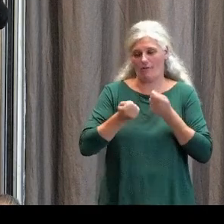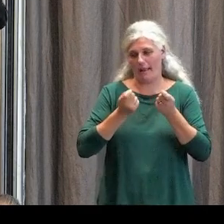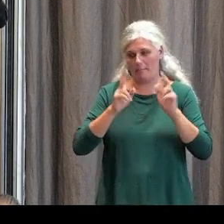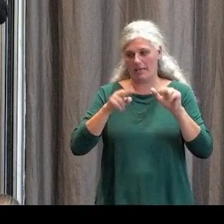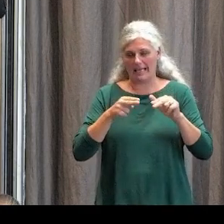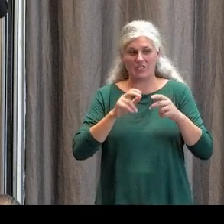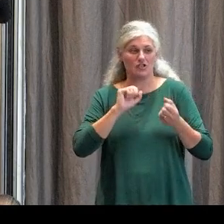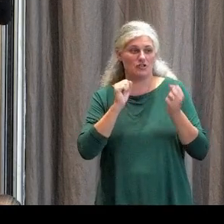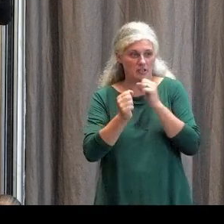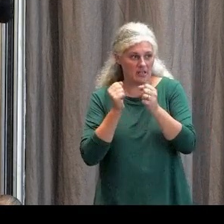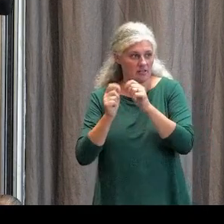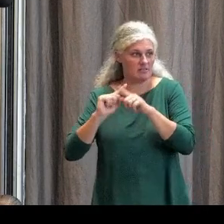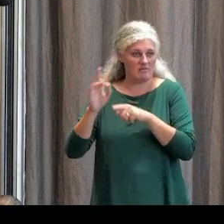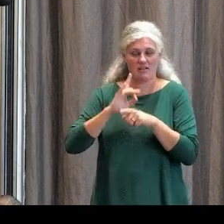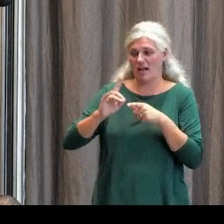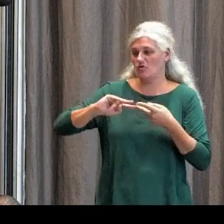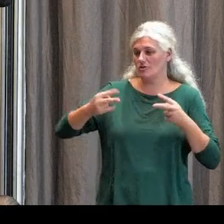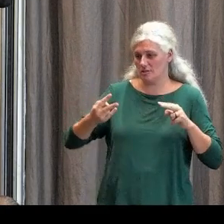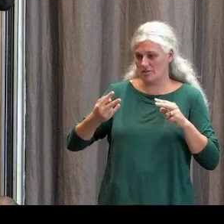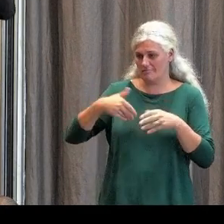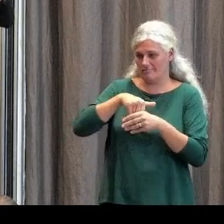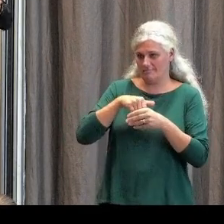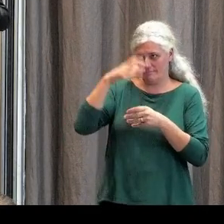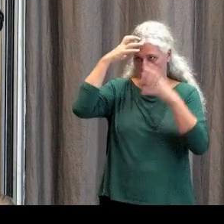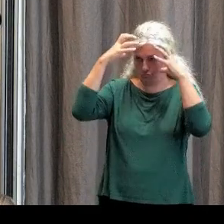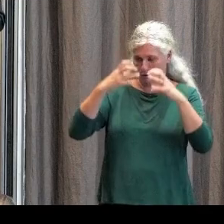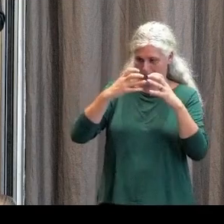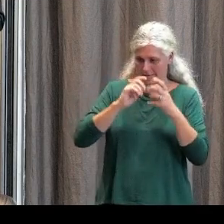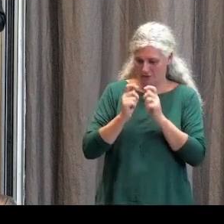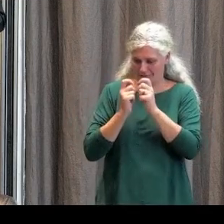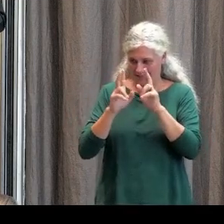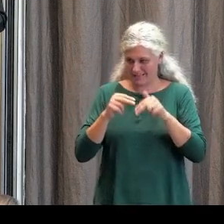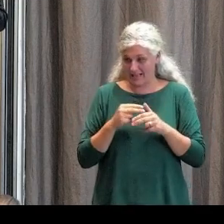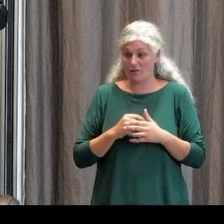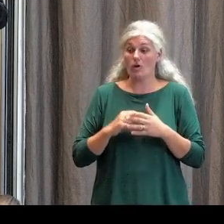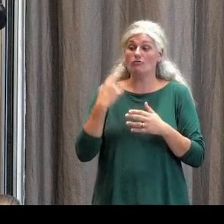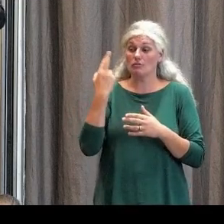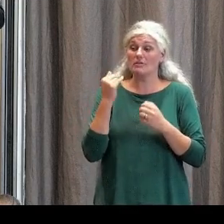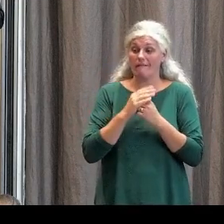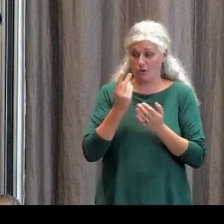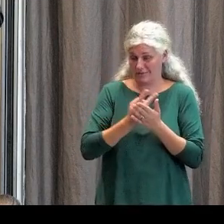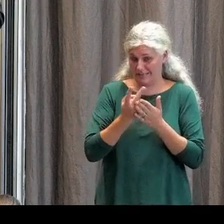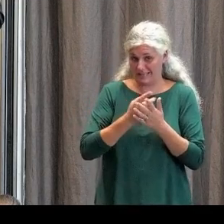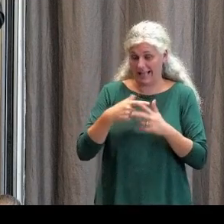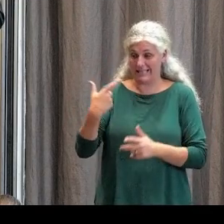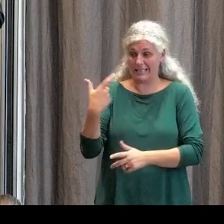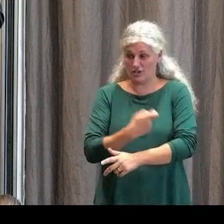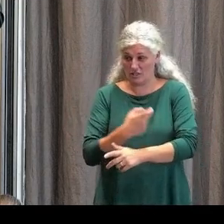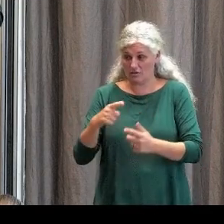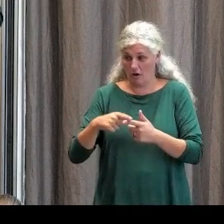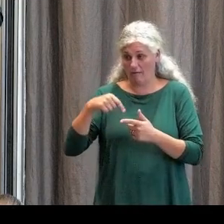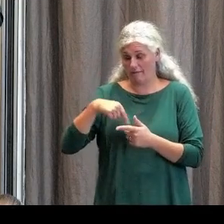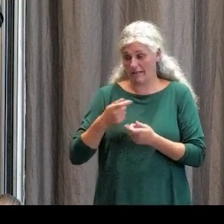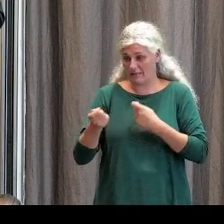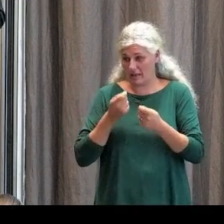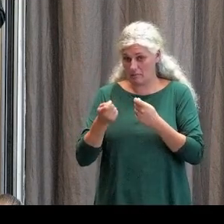can change all sorts of genes within the network in the brain that causes the seizures. The injection of the microRNA therapy is